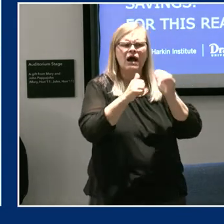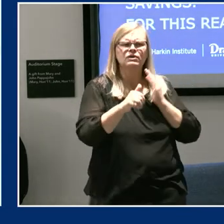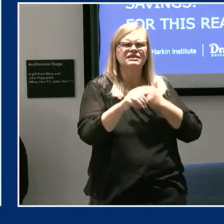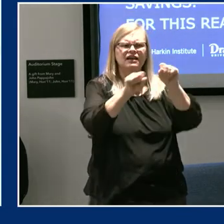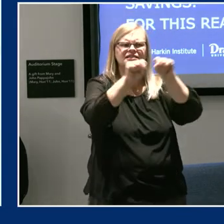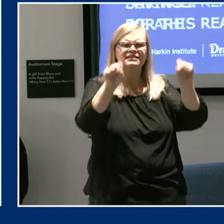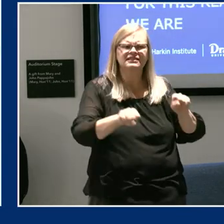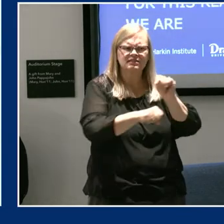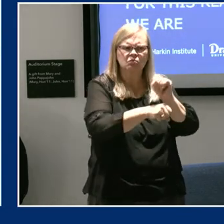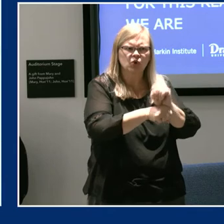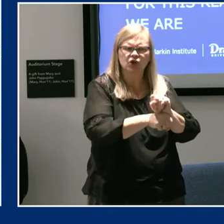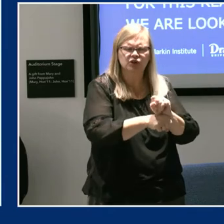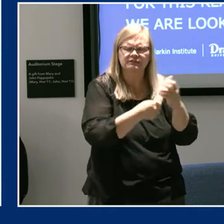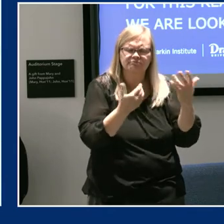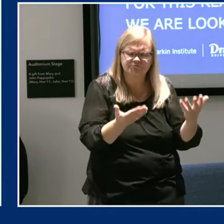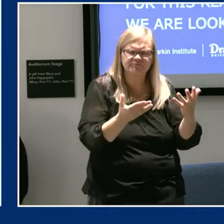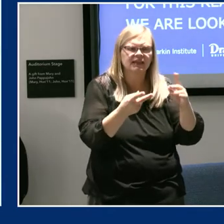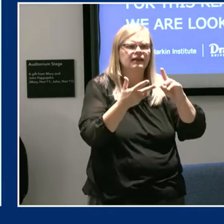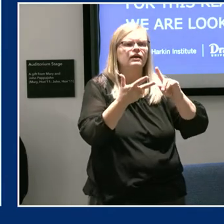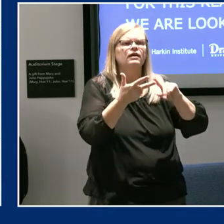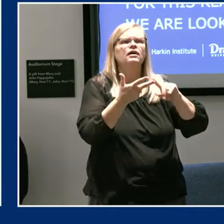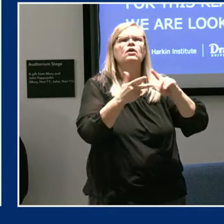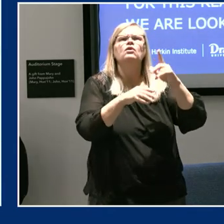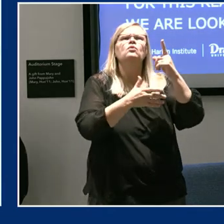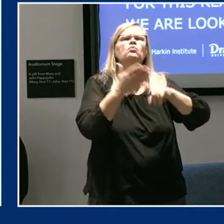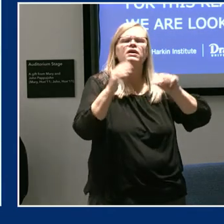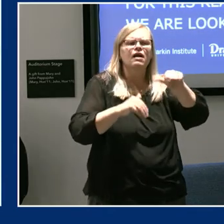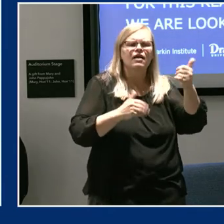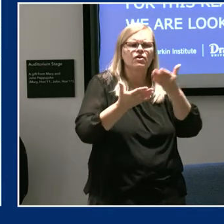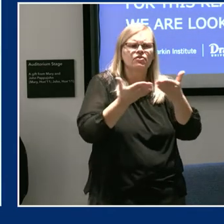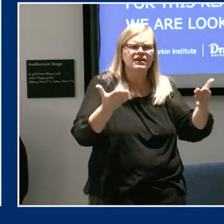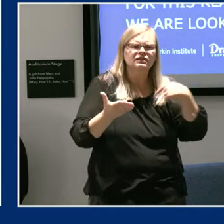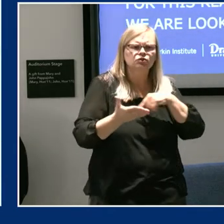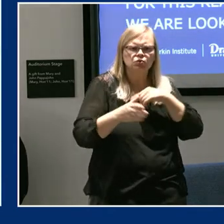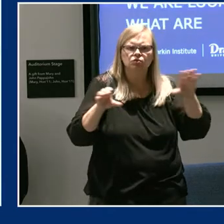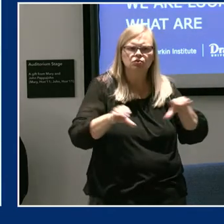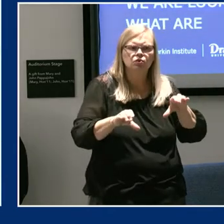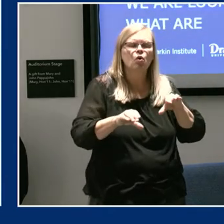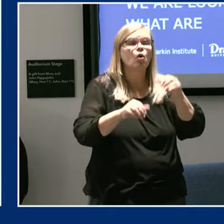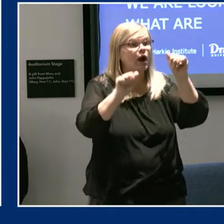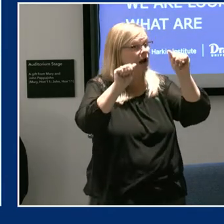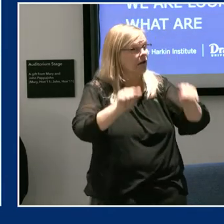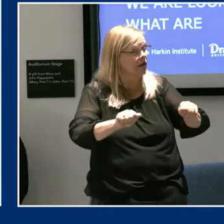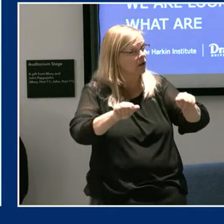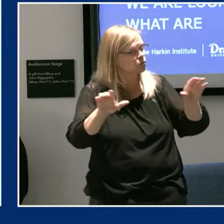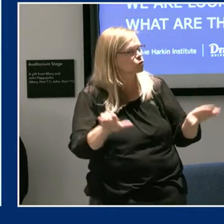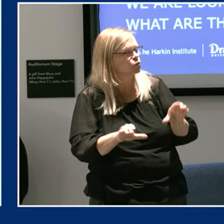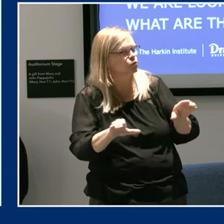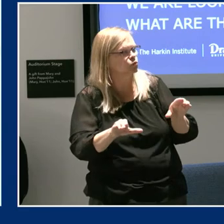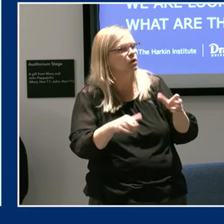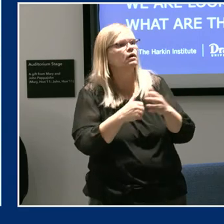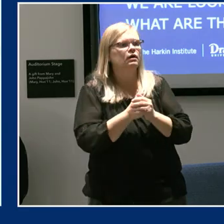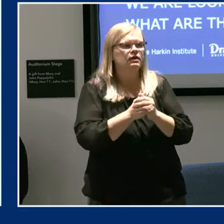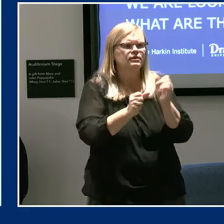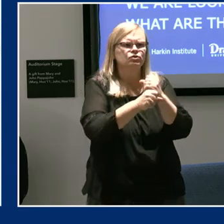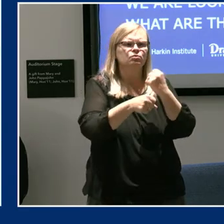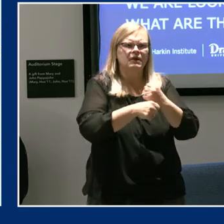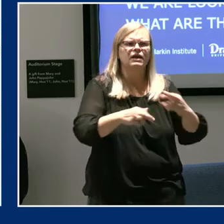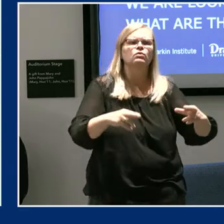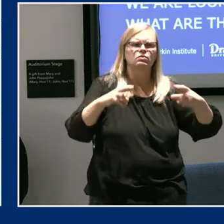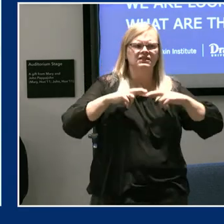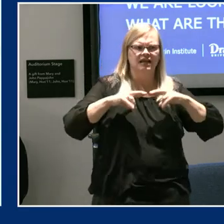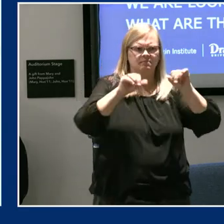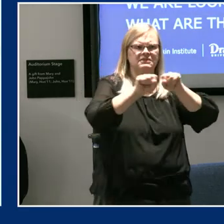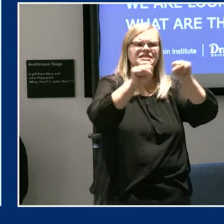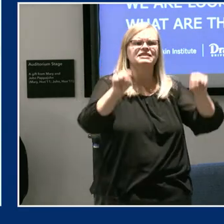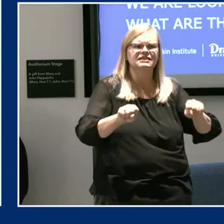works and what are things that are being done or can be done to make the retirement system